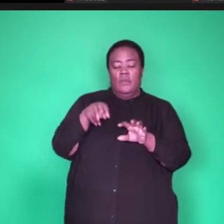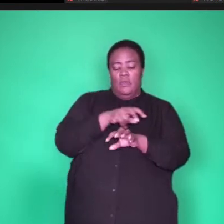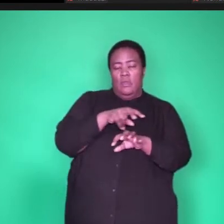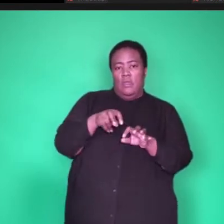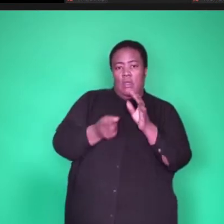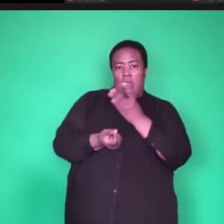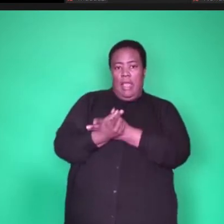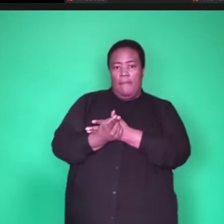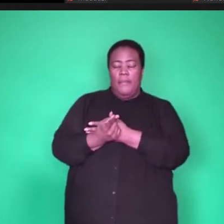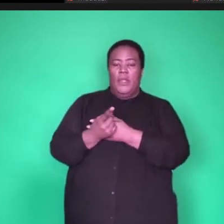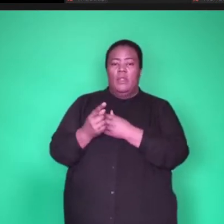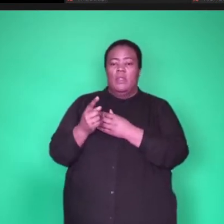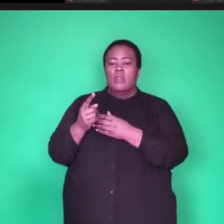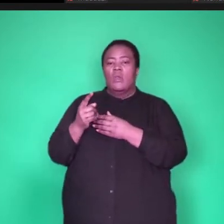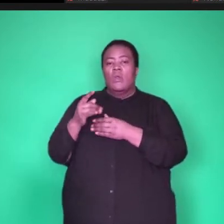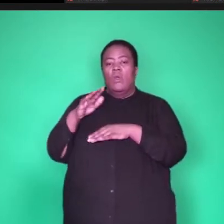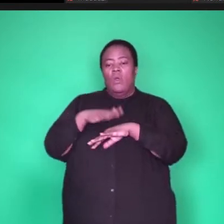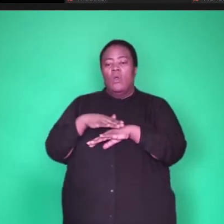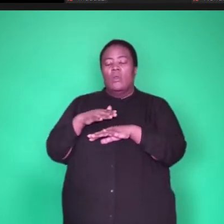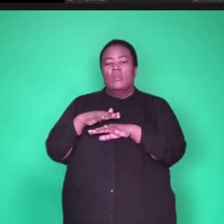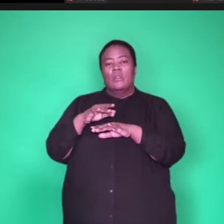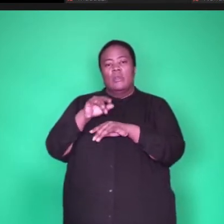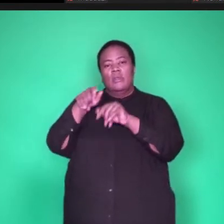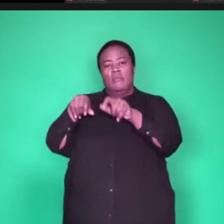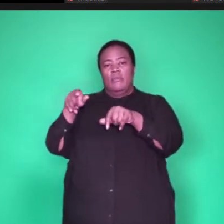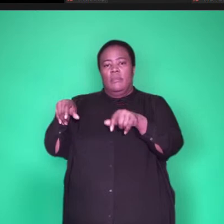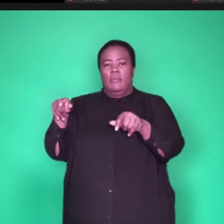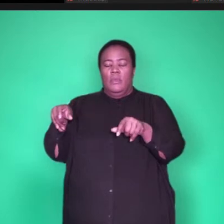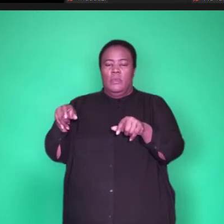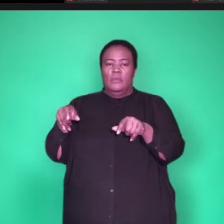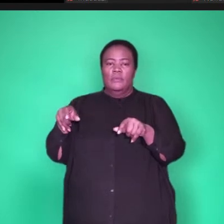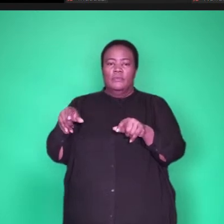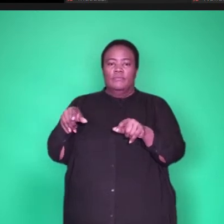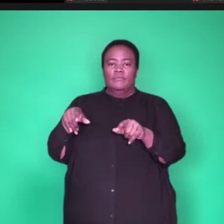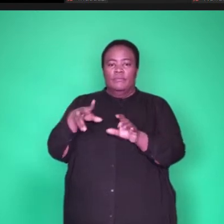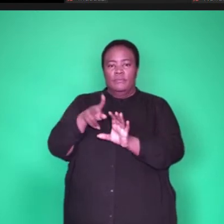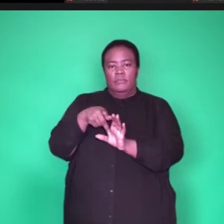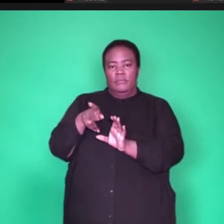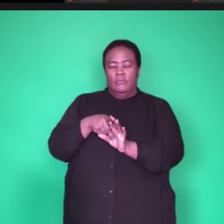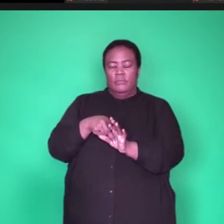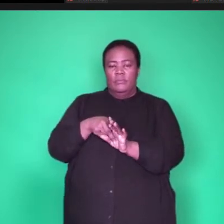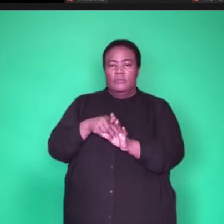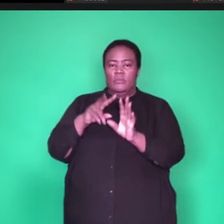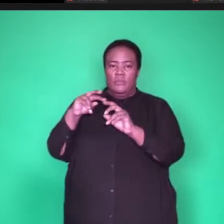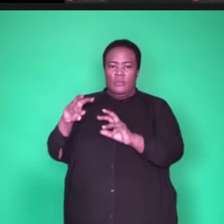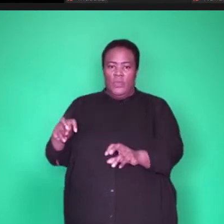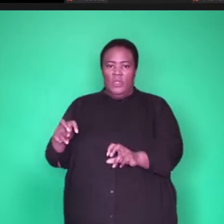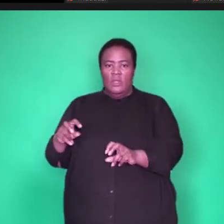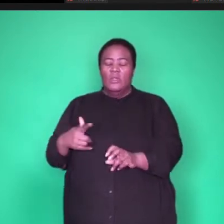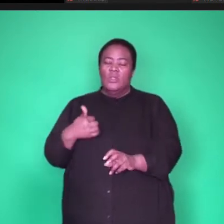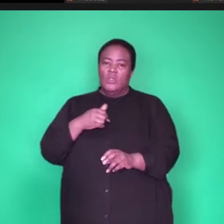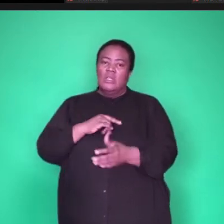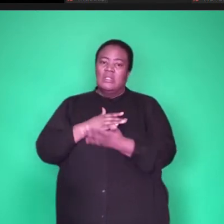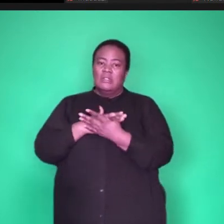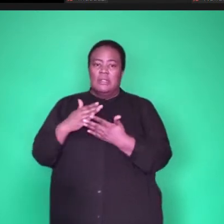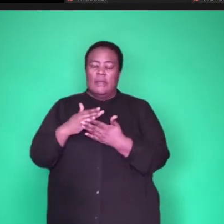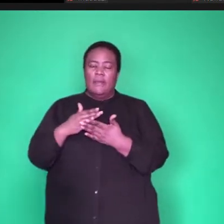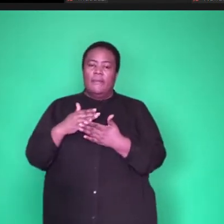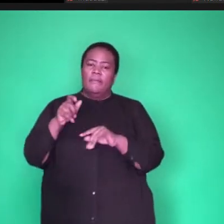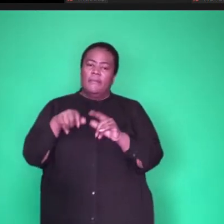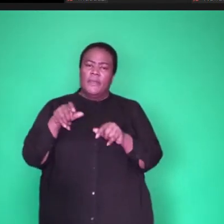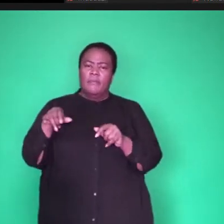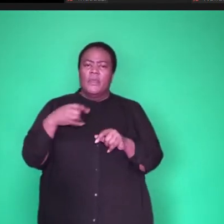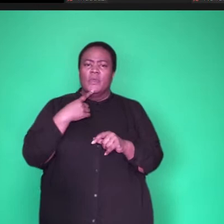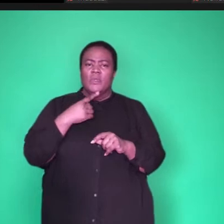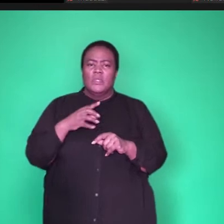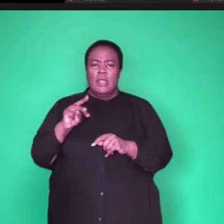population at risk. And return migrations are in there, can be discriminated, which we do in some papers called Madima